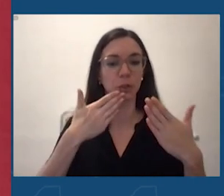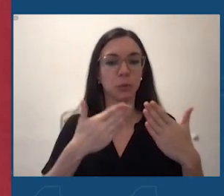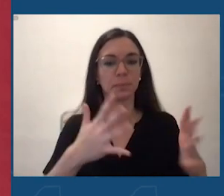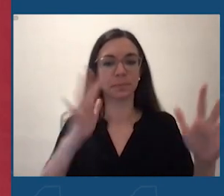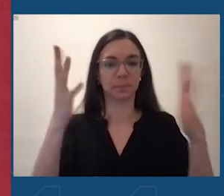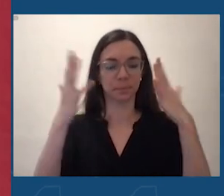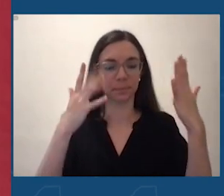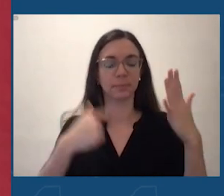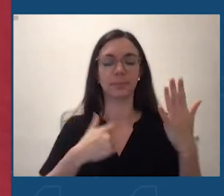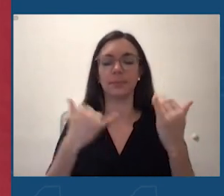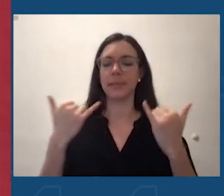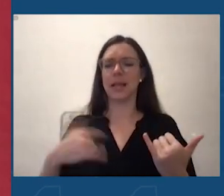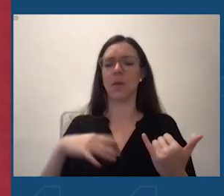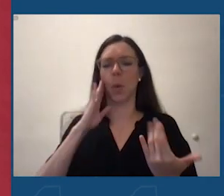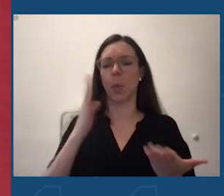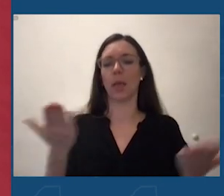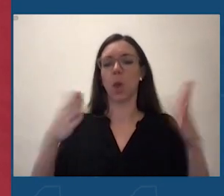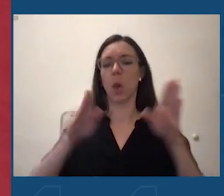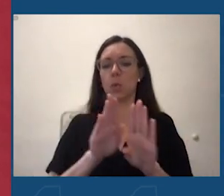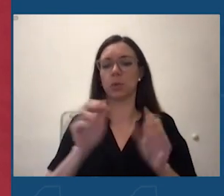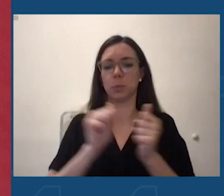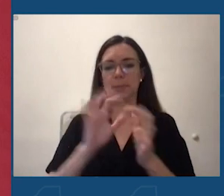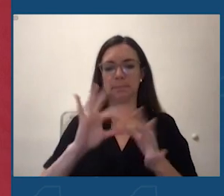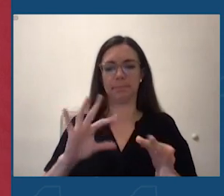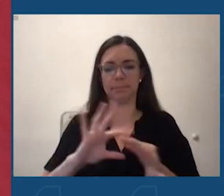And I'll close with this.